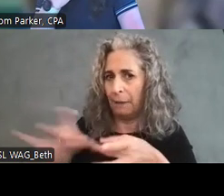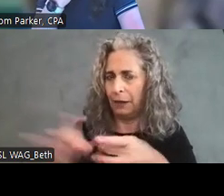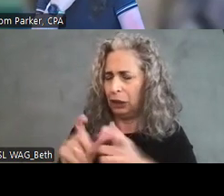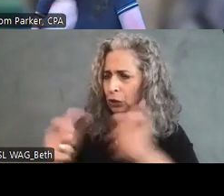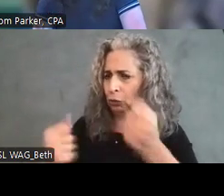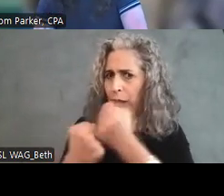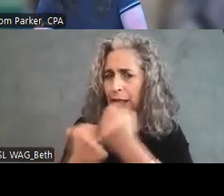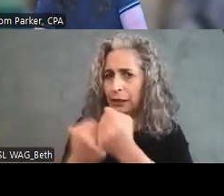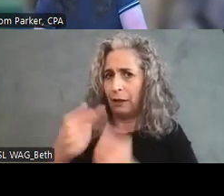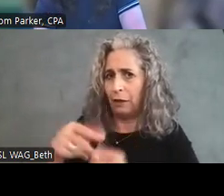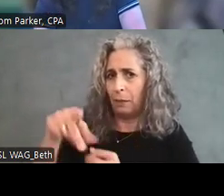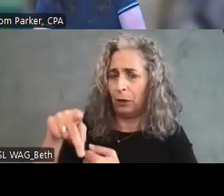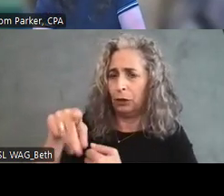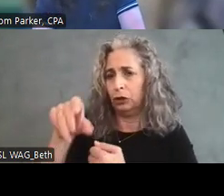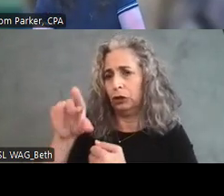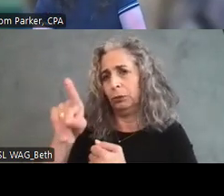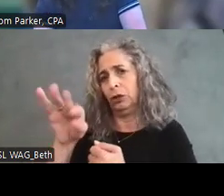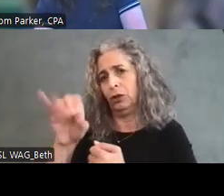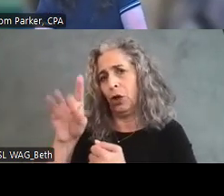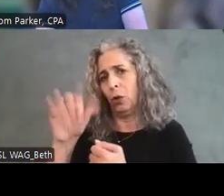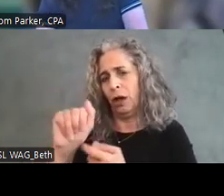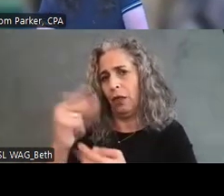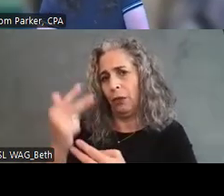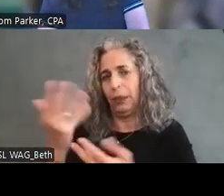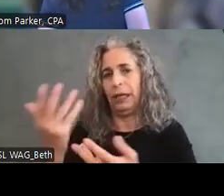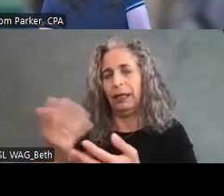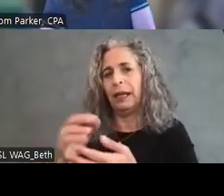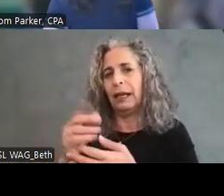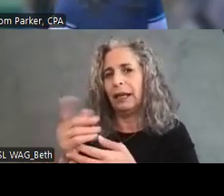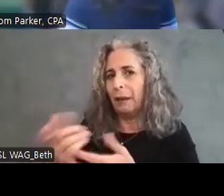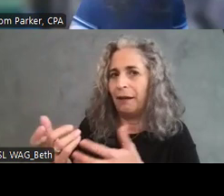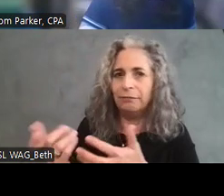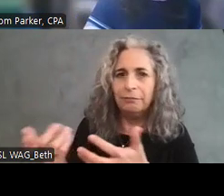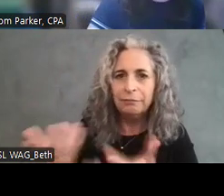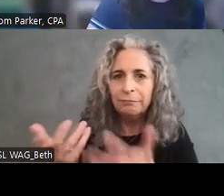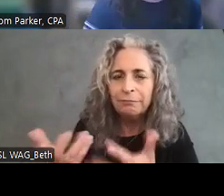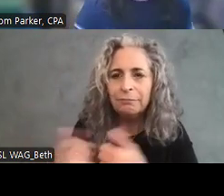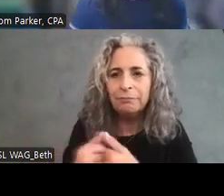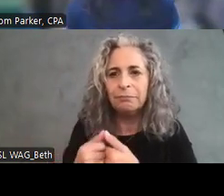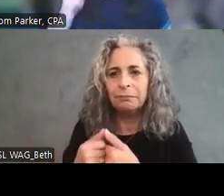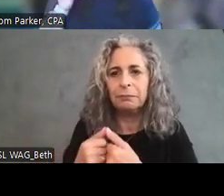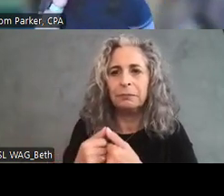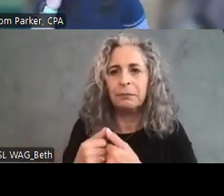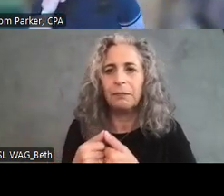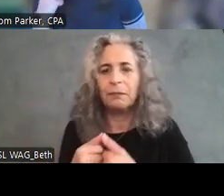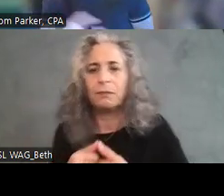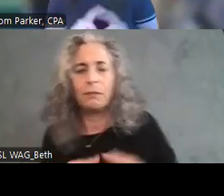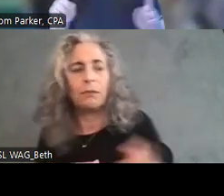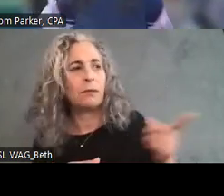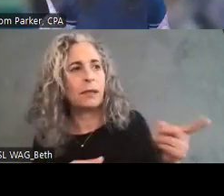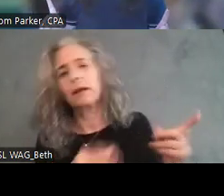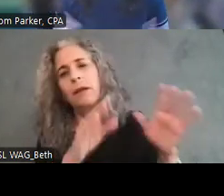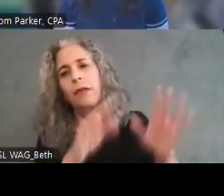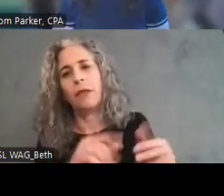Persona 3 Reload. So Atlas games are awesome. Yes, Persona 3 Reload was fantastic. Out of those